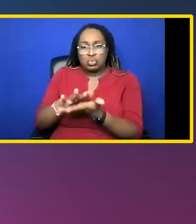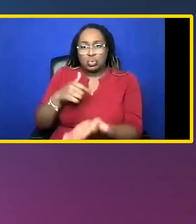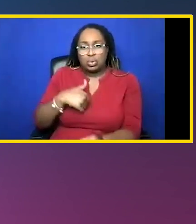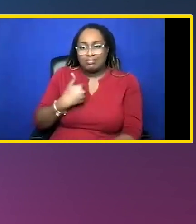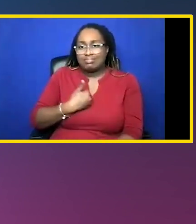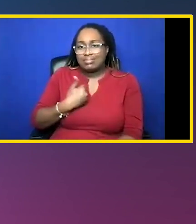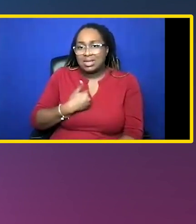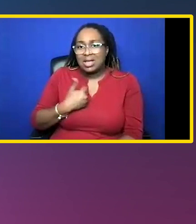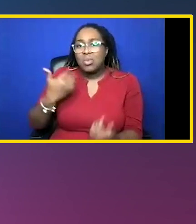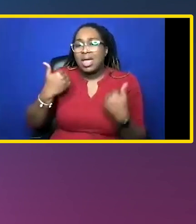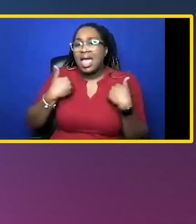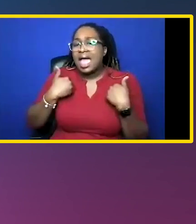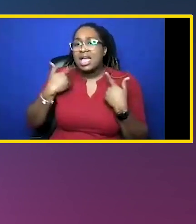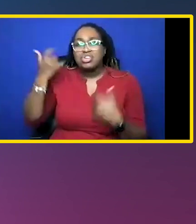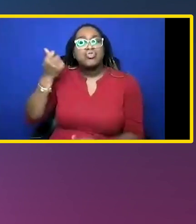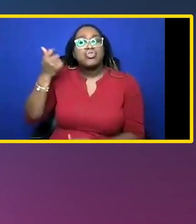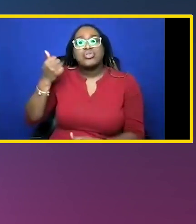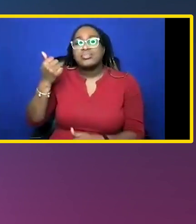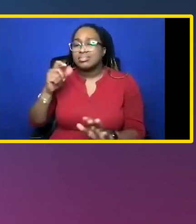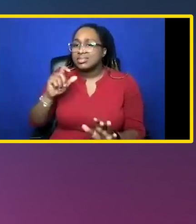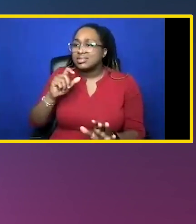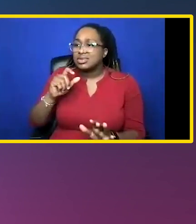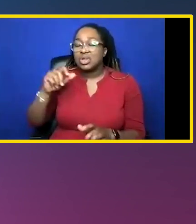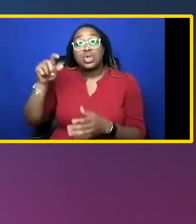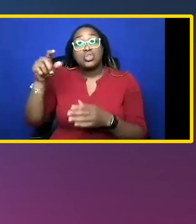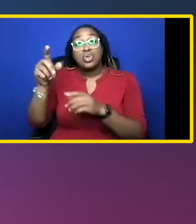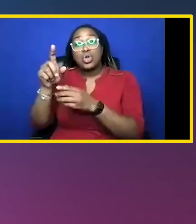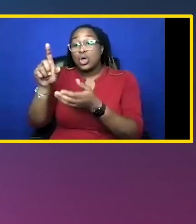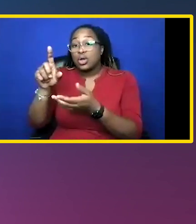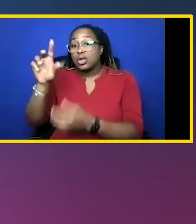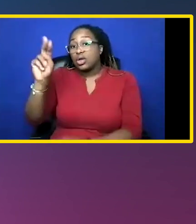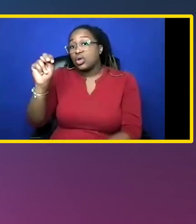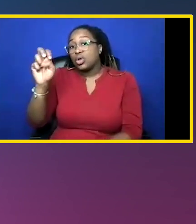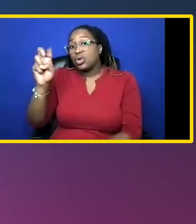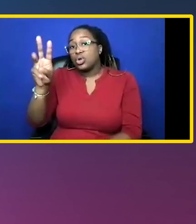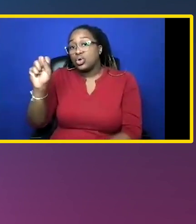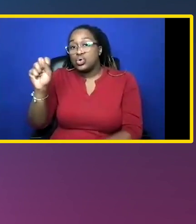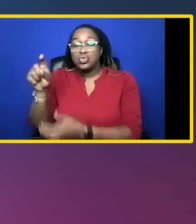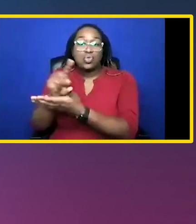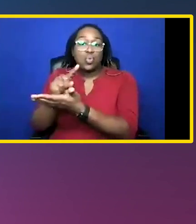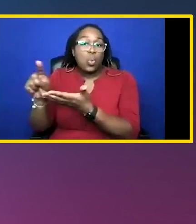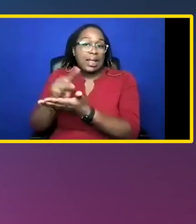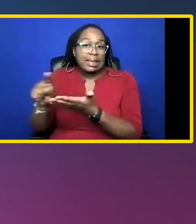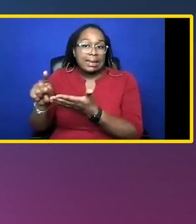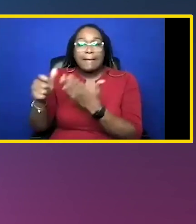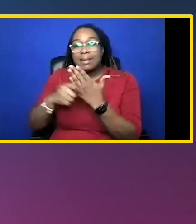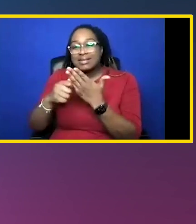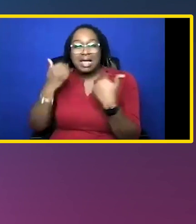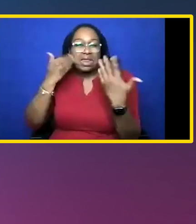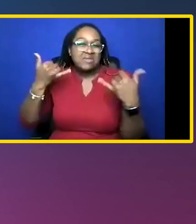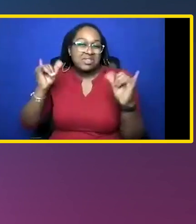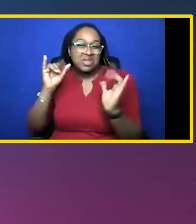and we had a subscription to Time magazine, or not Time, it was Newsweek. It was Newsweek magazine, which I don't even know if it's still in print anymore.